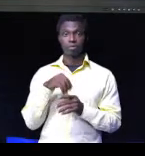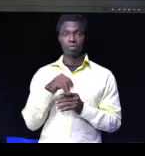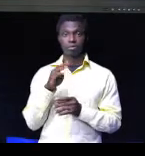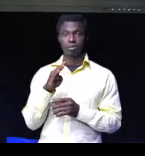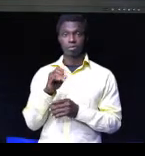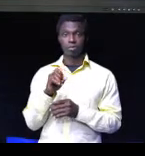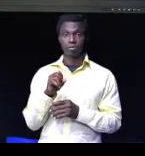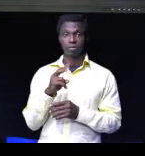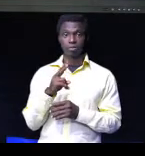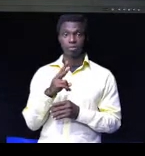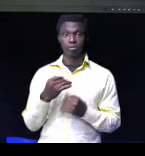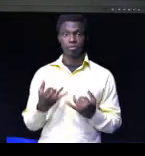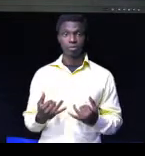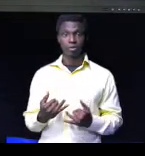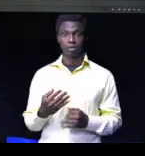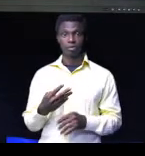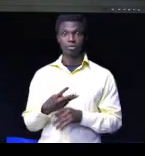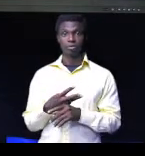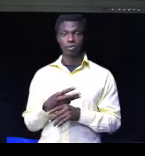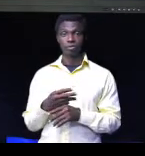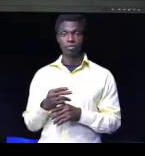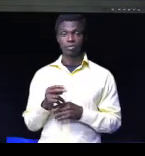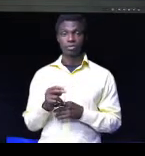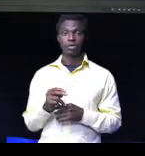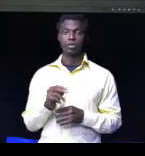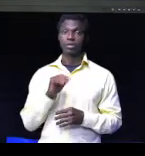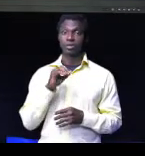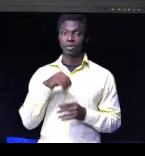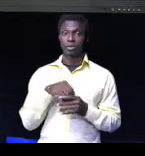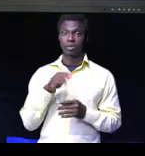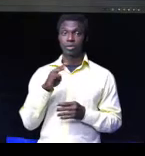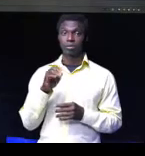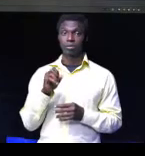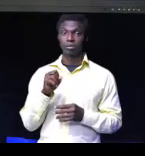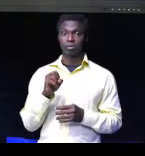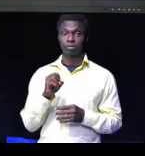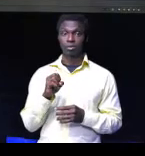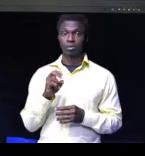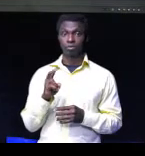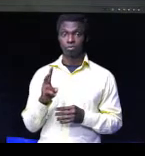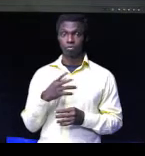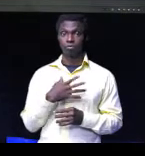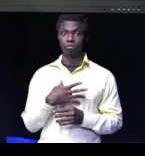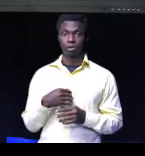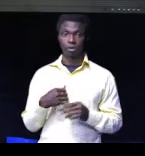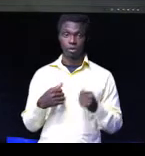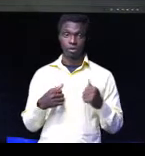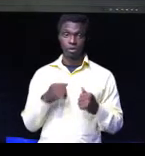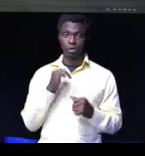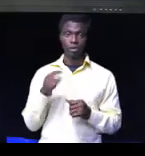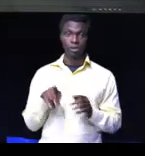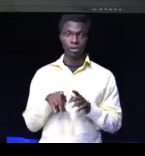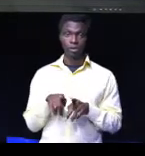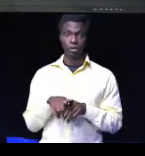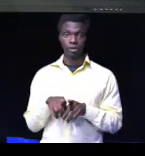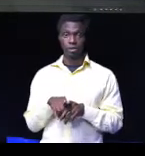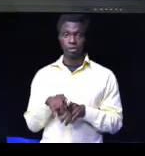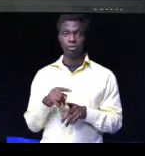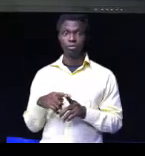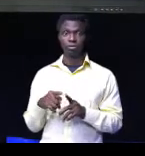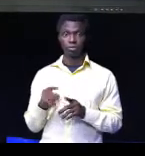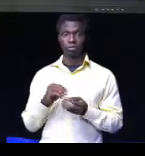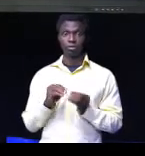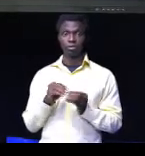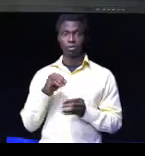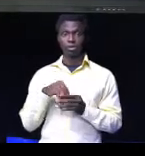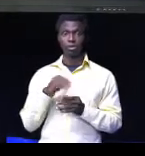2. Now, multiplication is in base 2 and base 10 is the same method, but because numbers in base 2 are basically